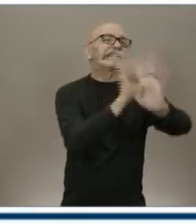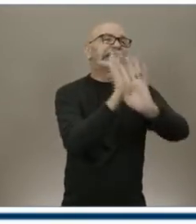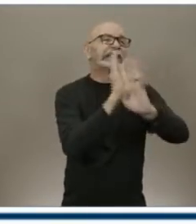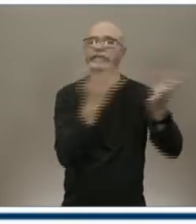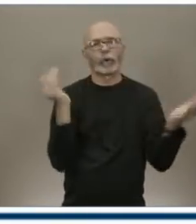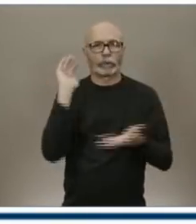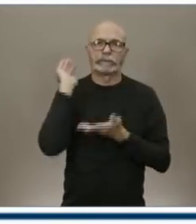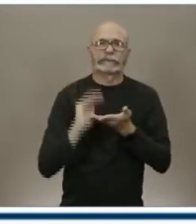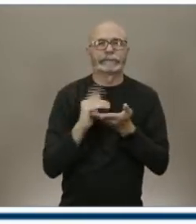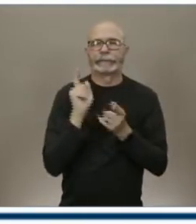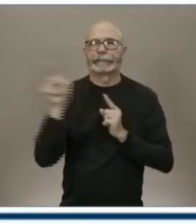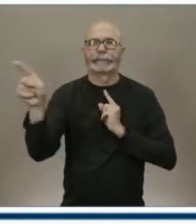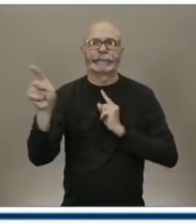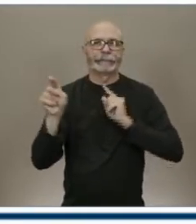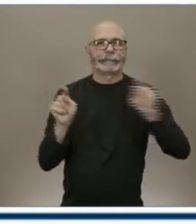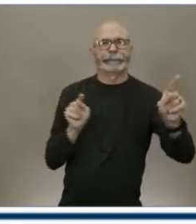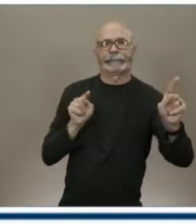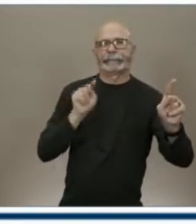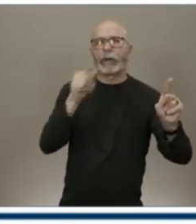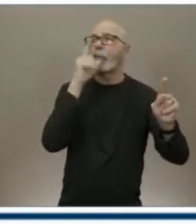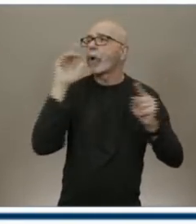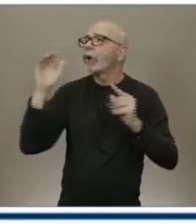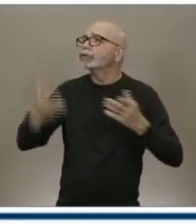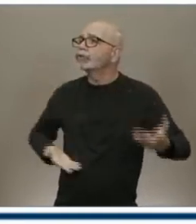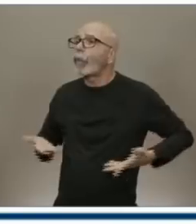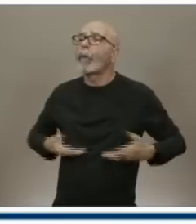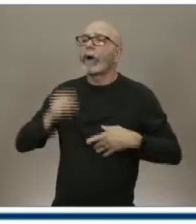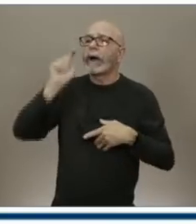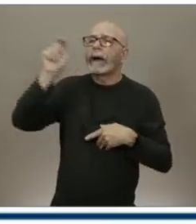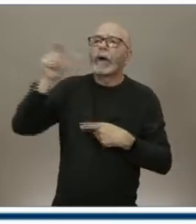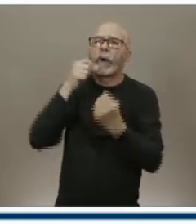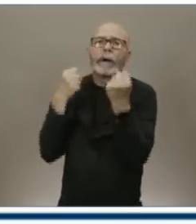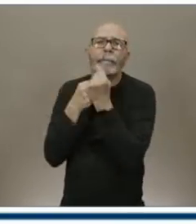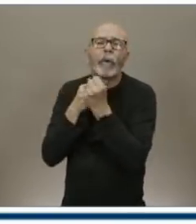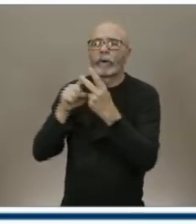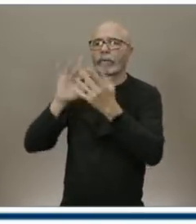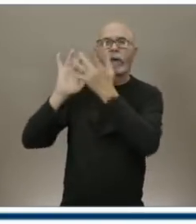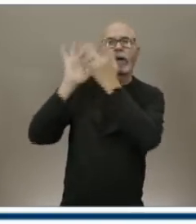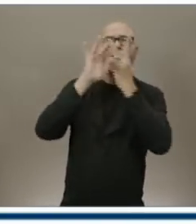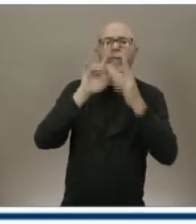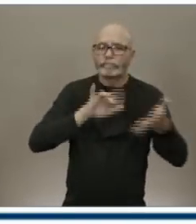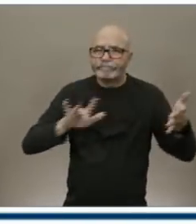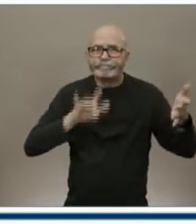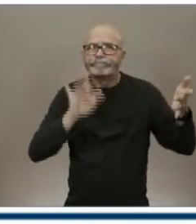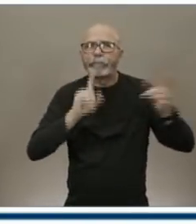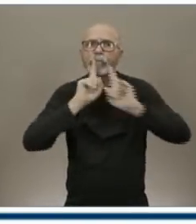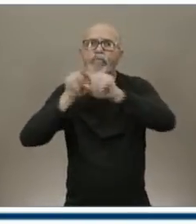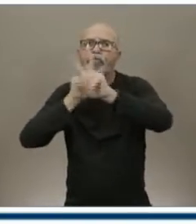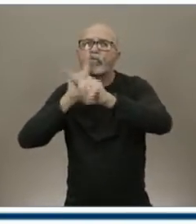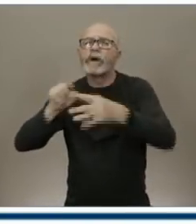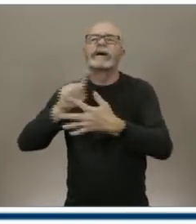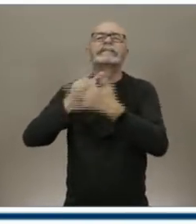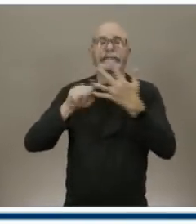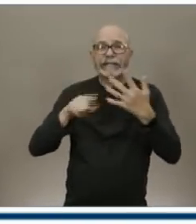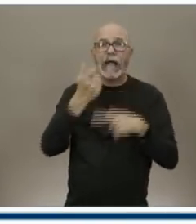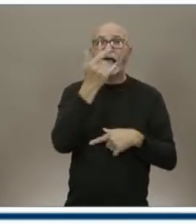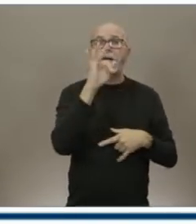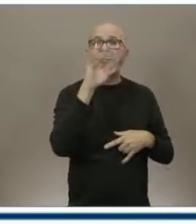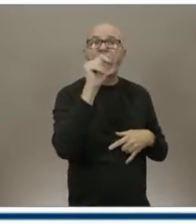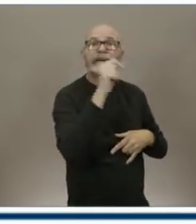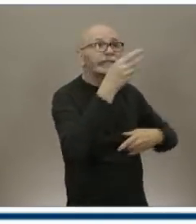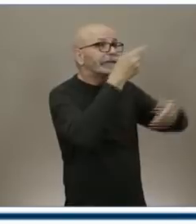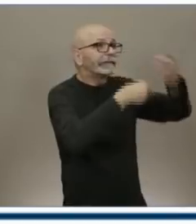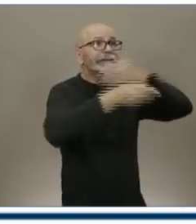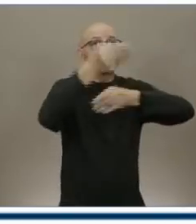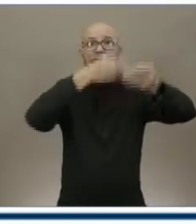and restaurants with online and pickup purchases. And one where the gift we give and the love we show is